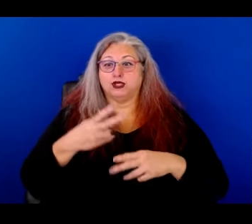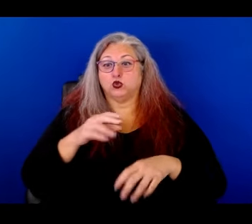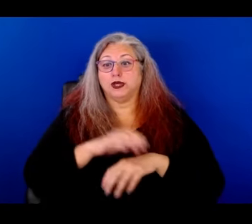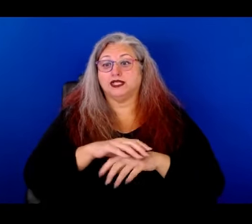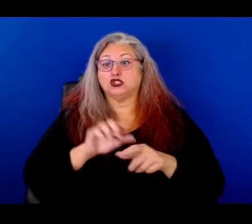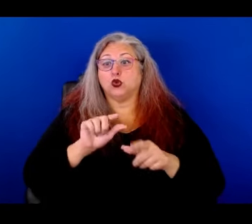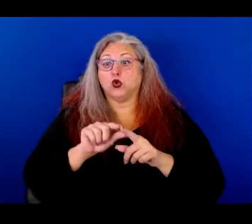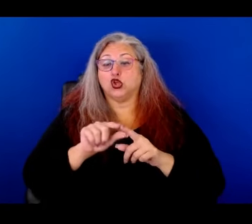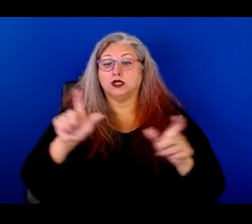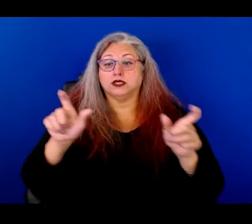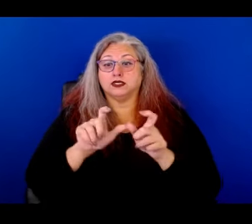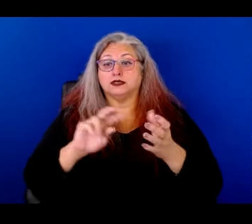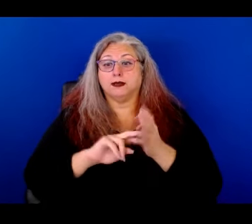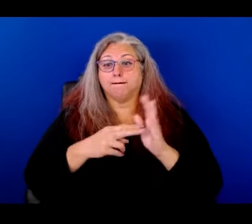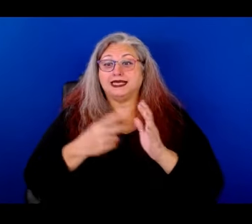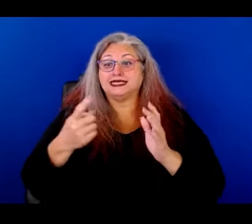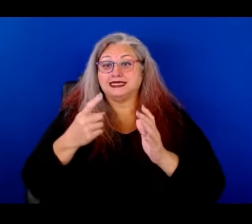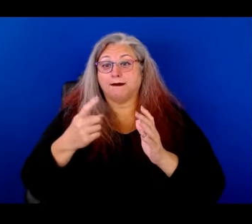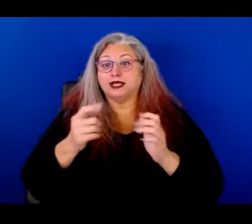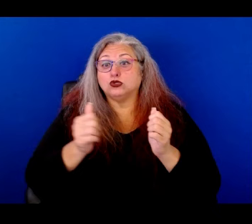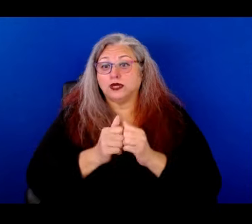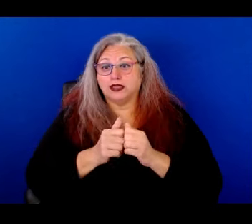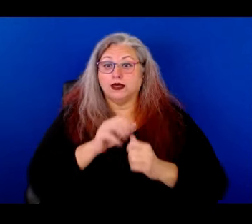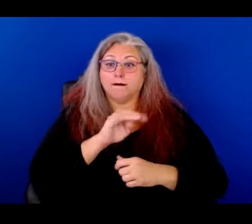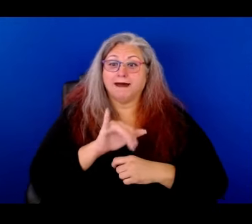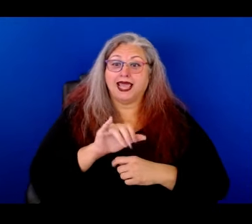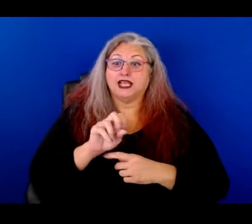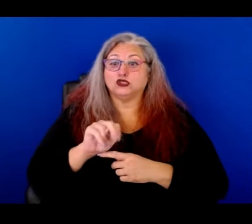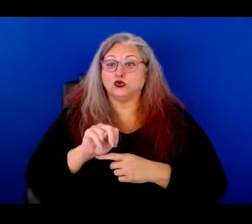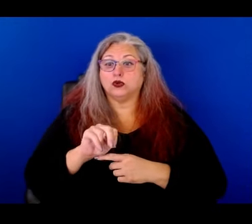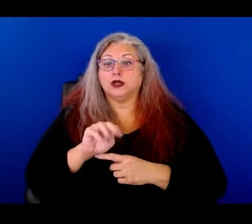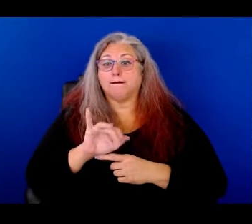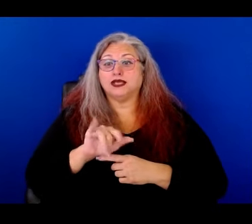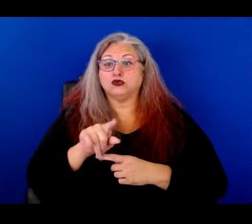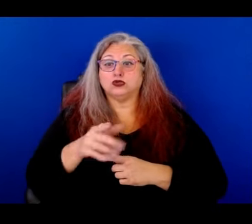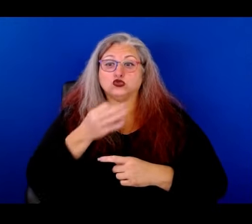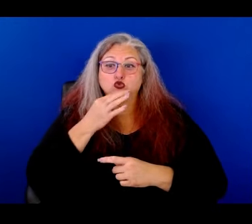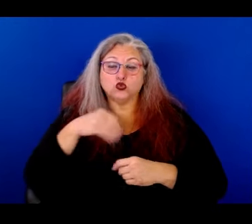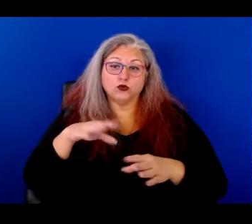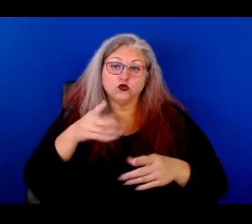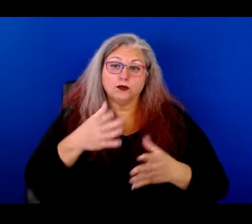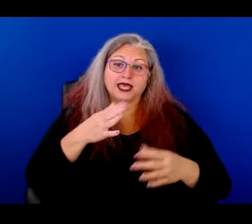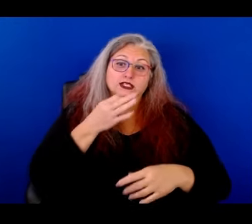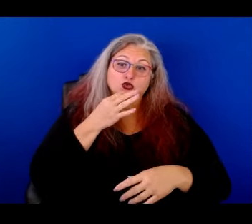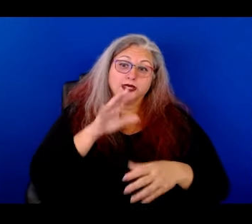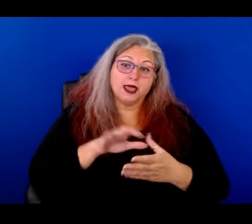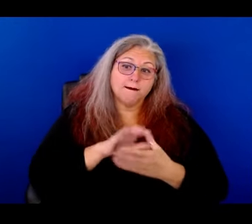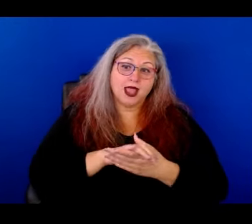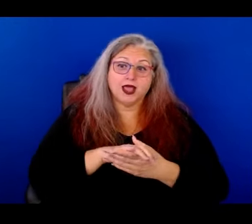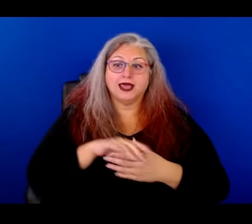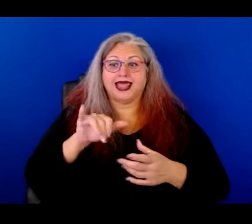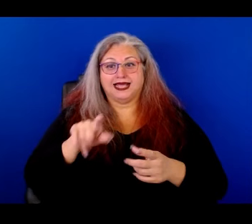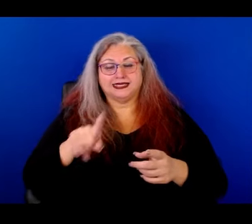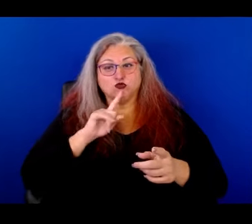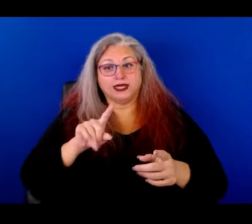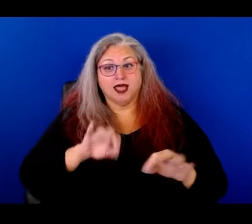two English words that mean something together. Maysoon. You may soon move. You may soon get married. Like, it's